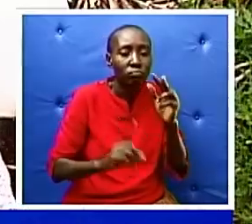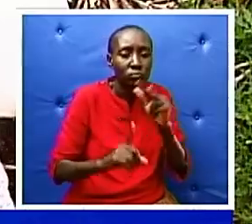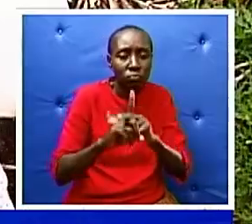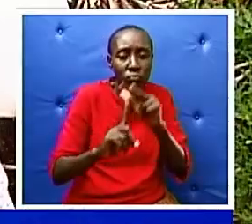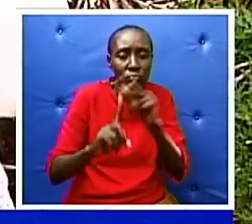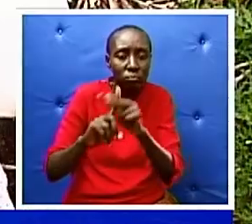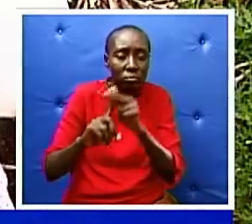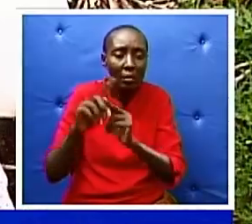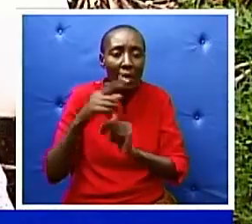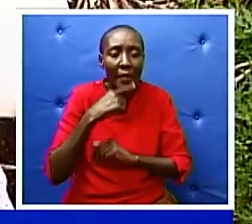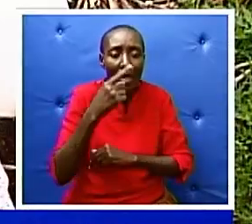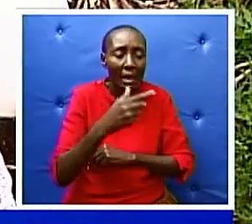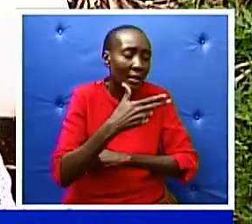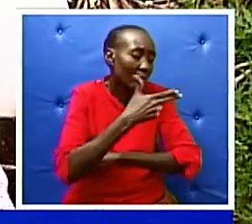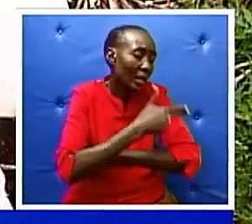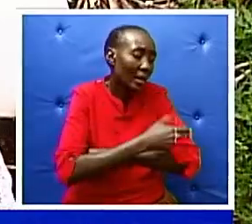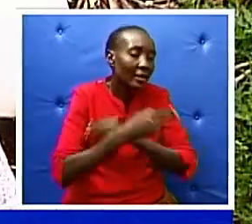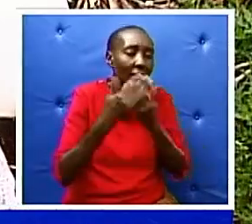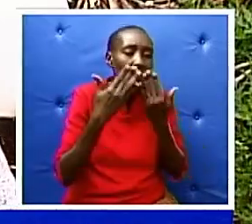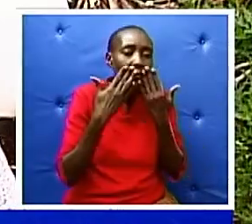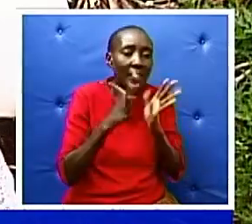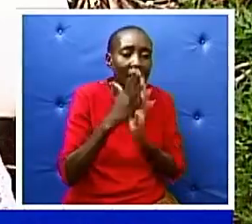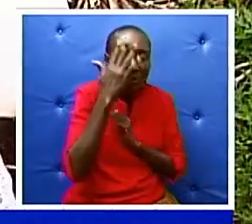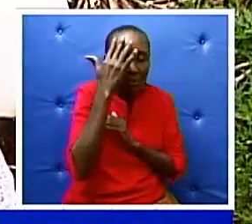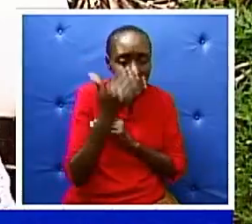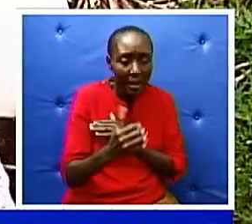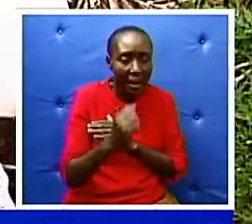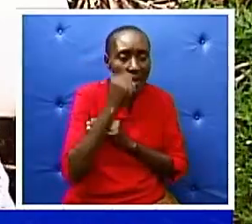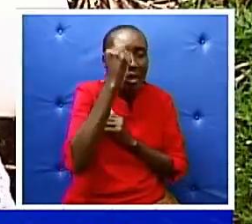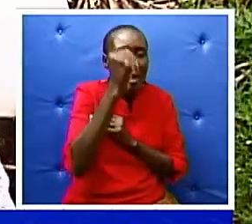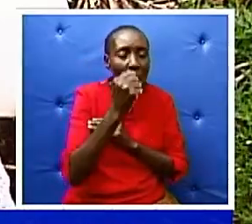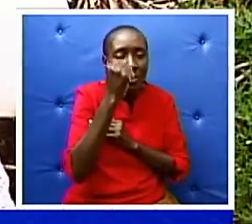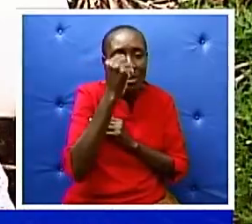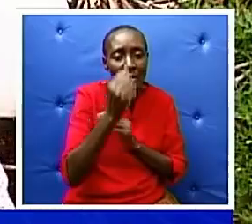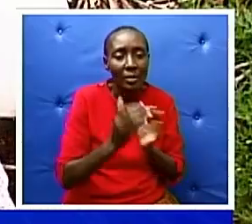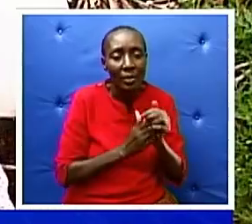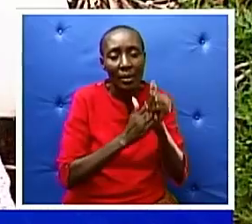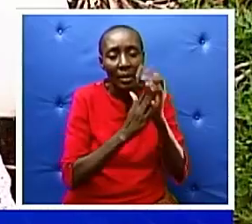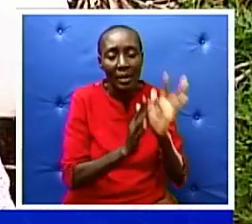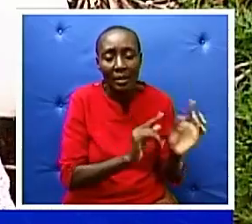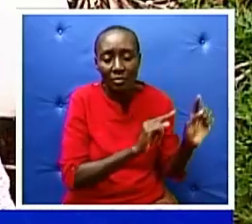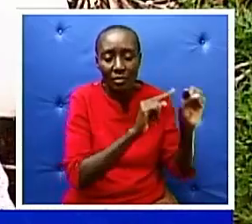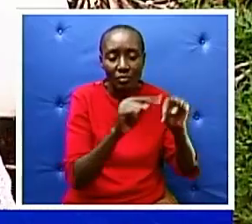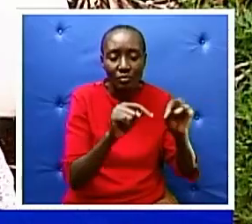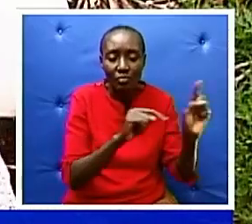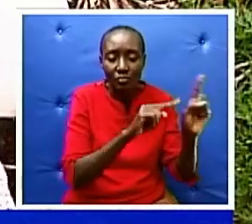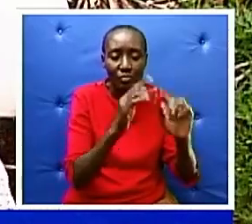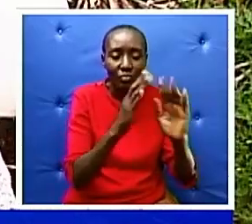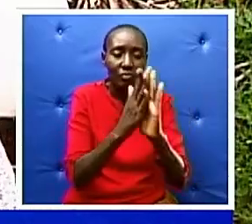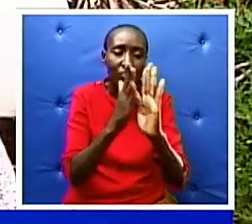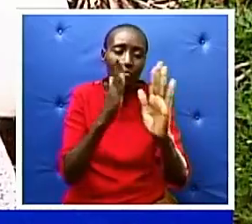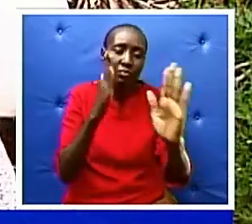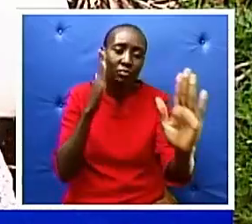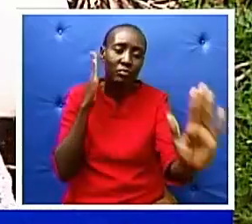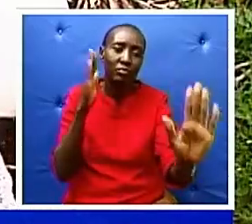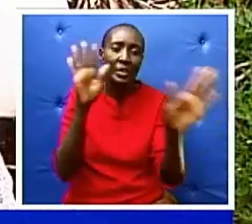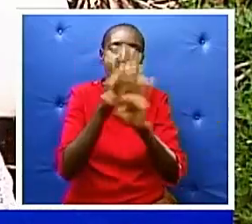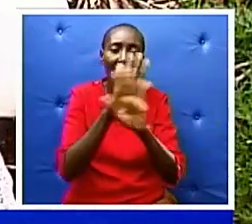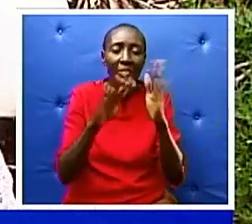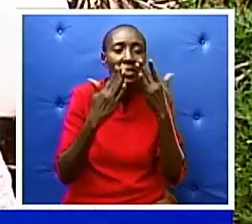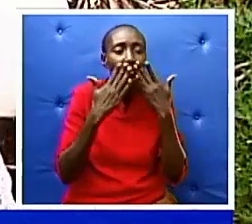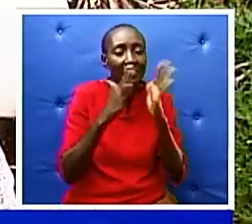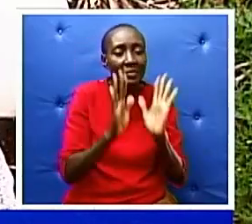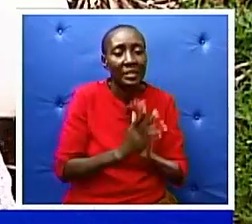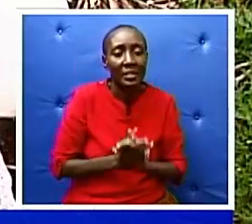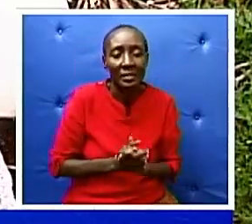don't have vaccines because your political leaders came here and took lines before us. Mm-hmm.